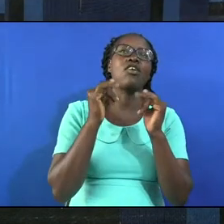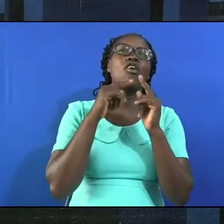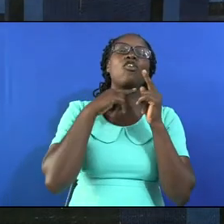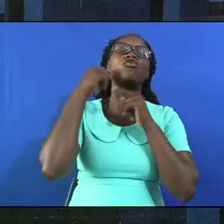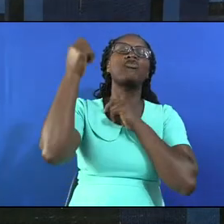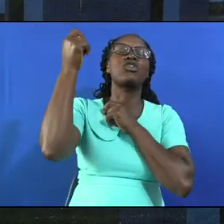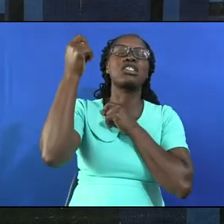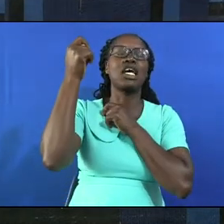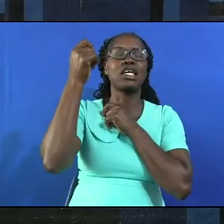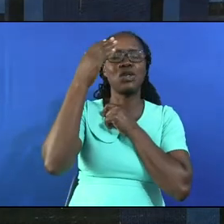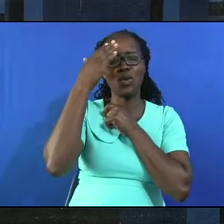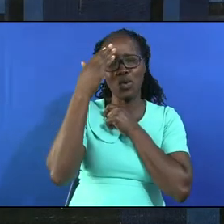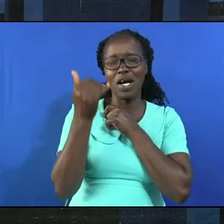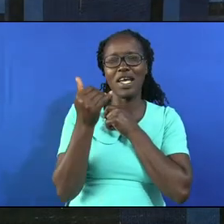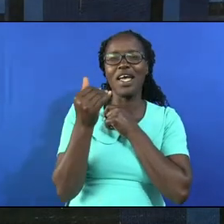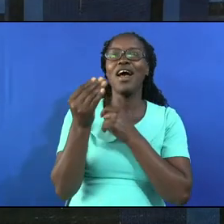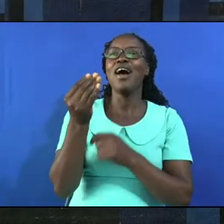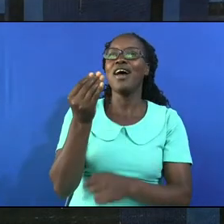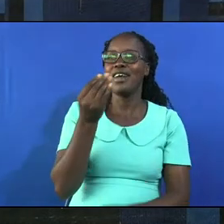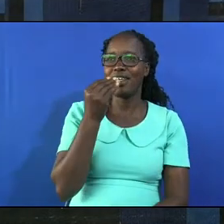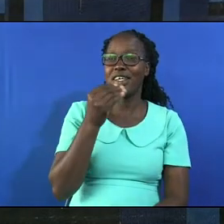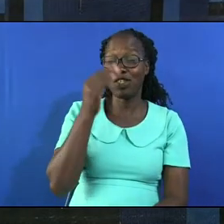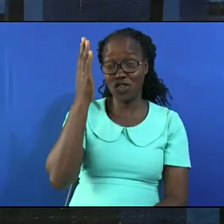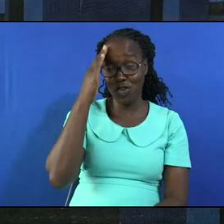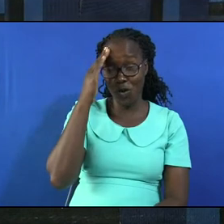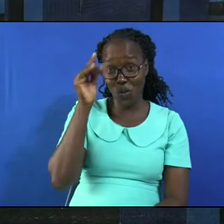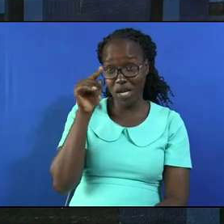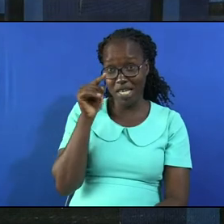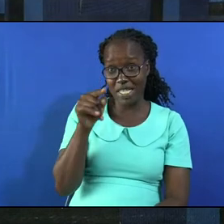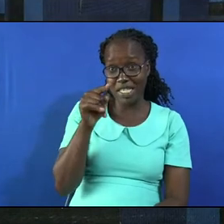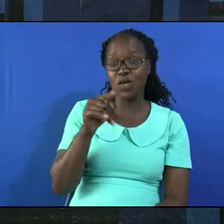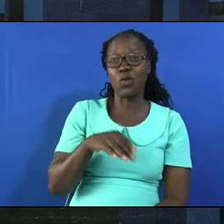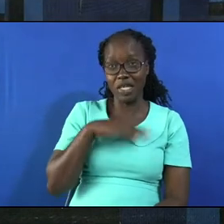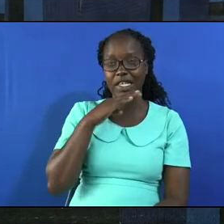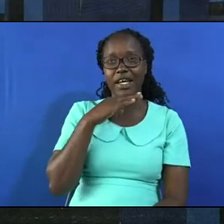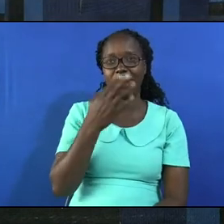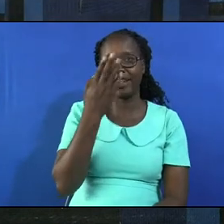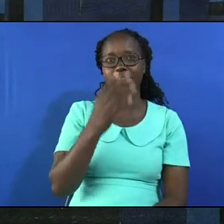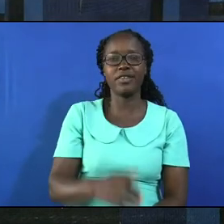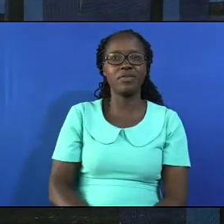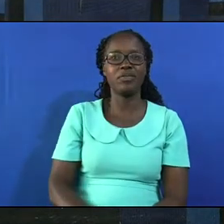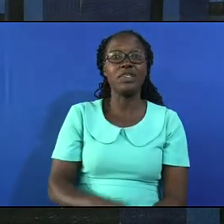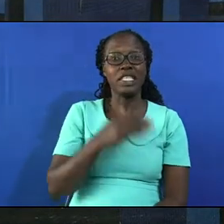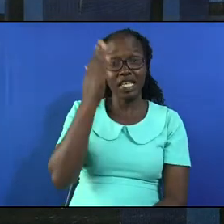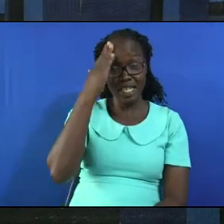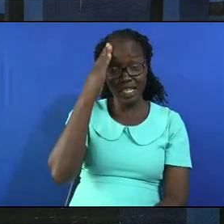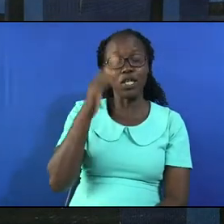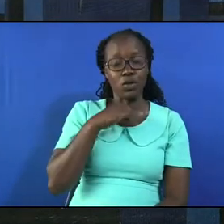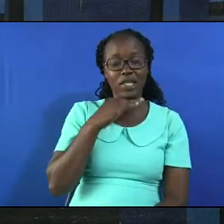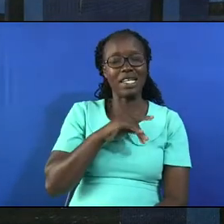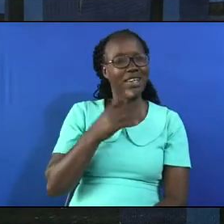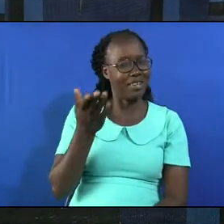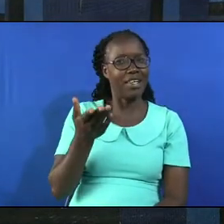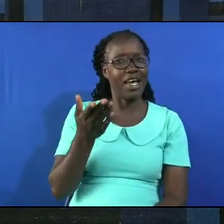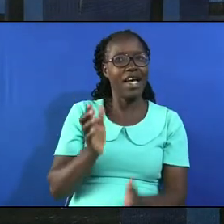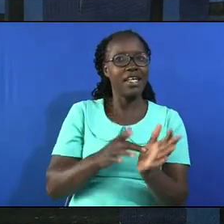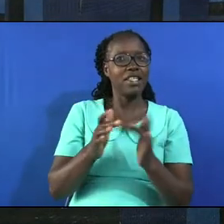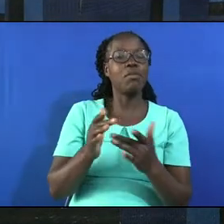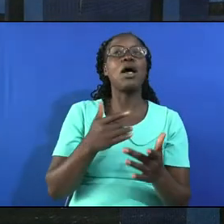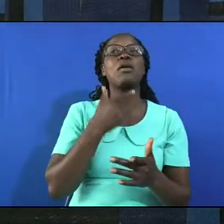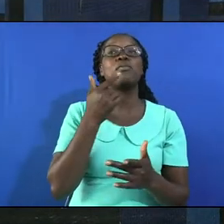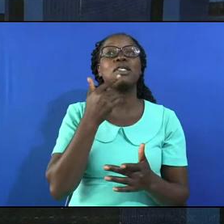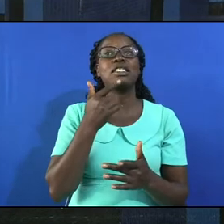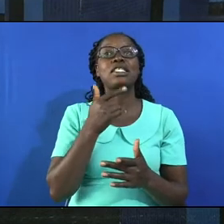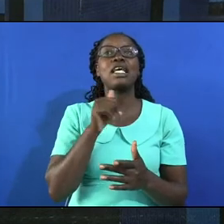Because he ate knowing that he's going to do what? He knew he's going to die. The Bible